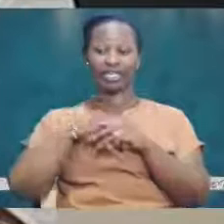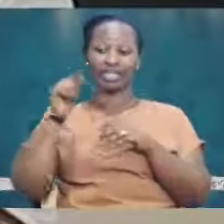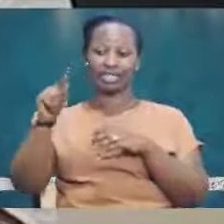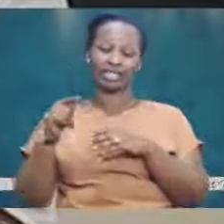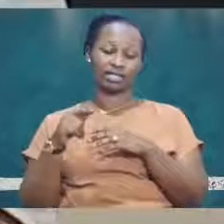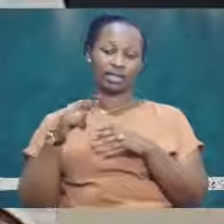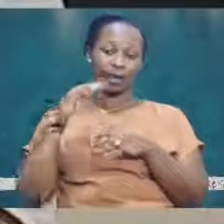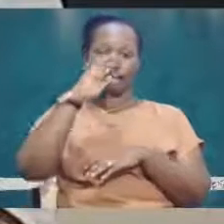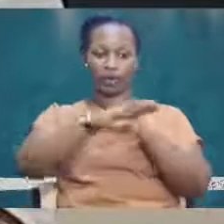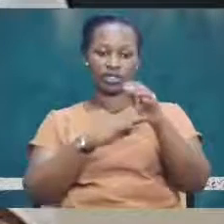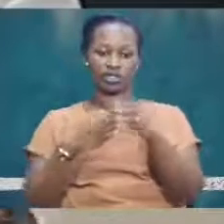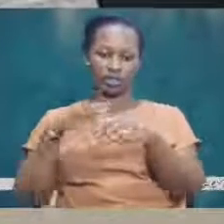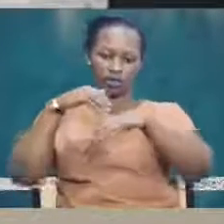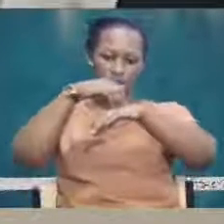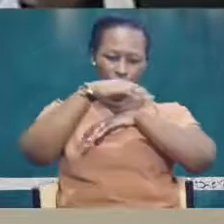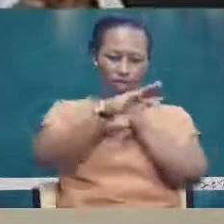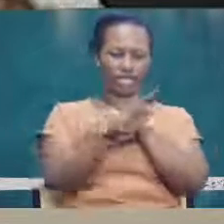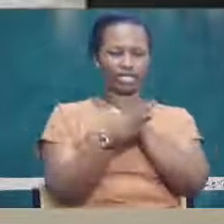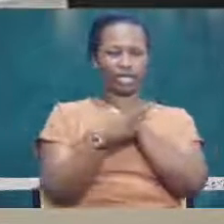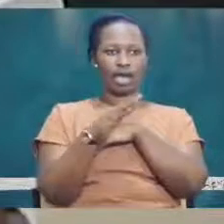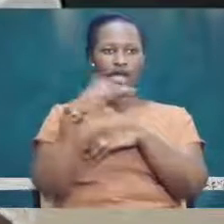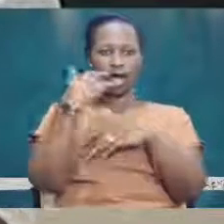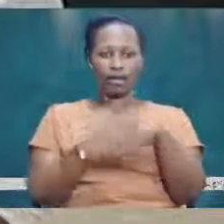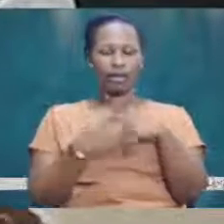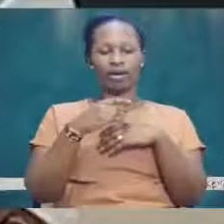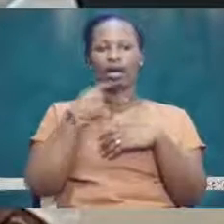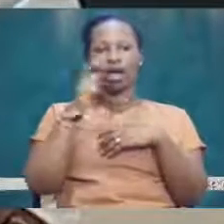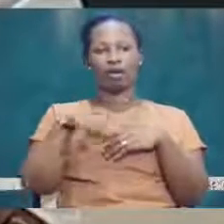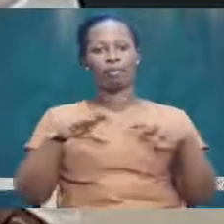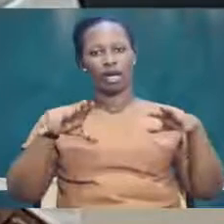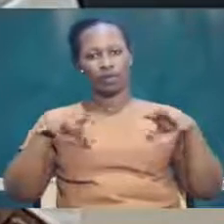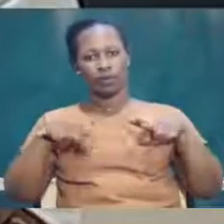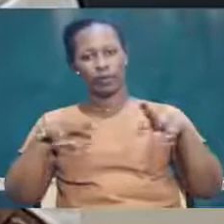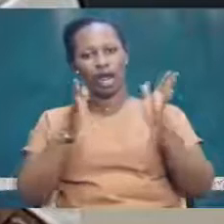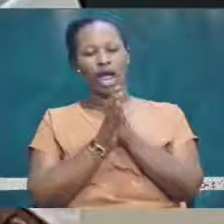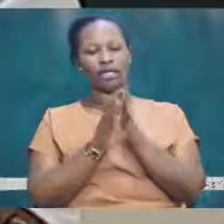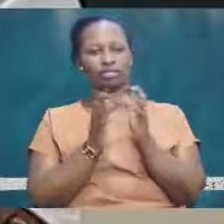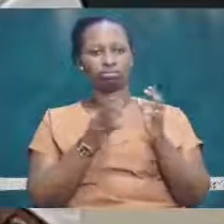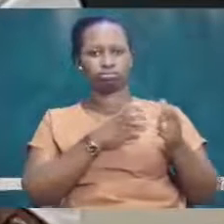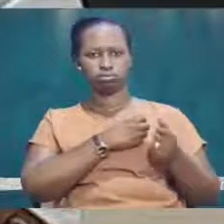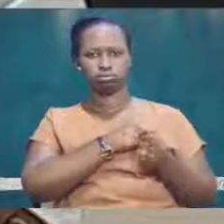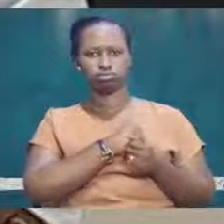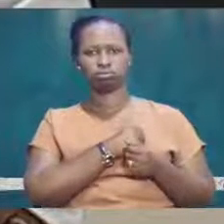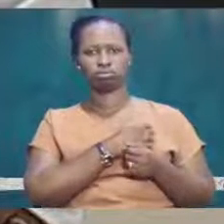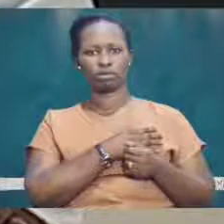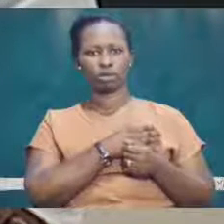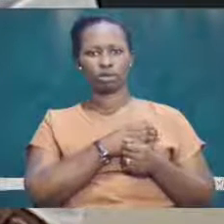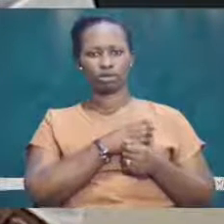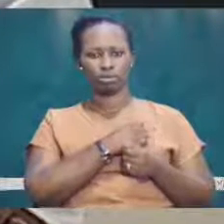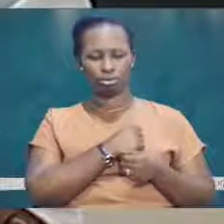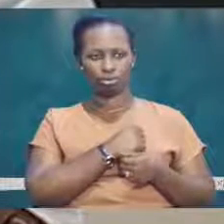pumping blood, there is need for relaxing and contracting, which